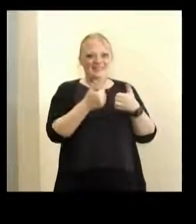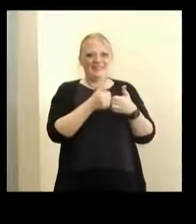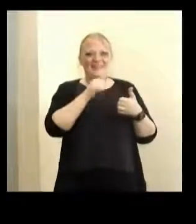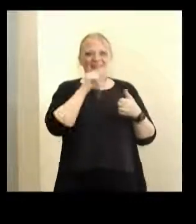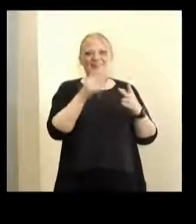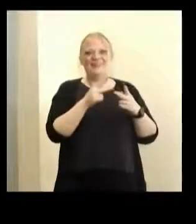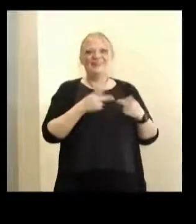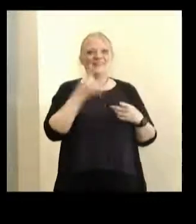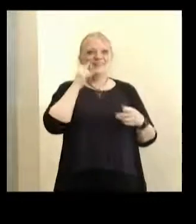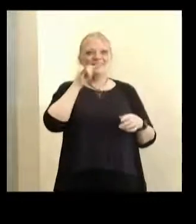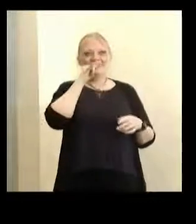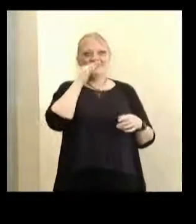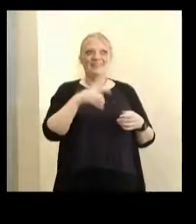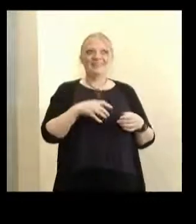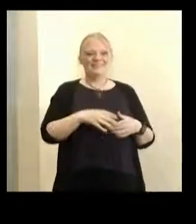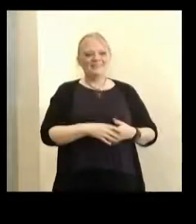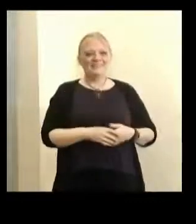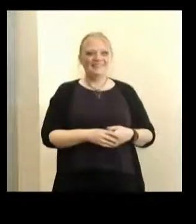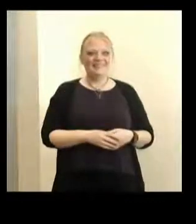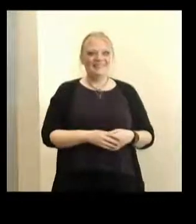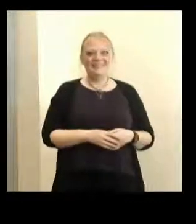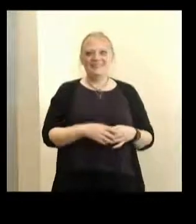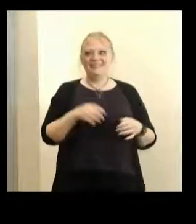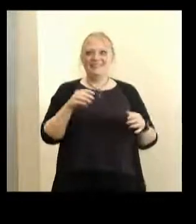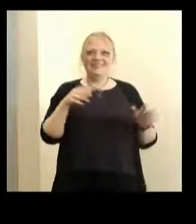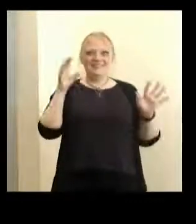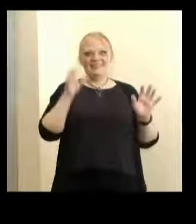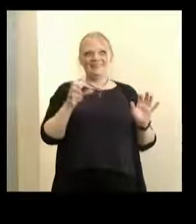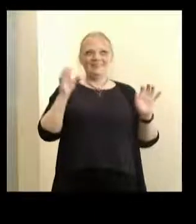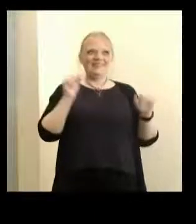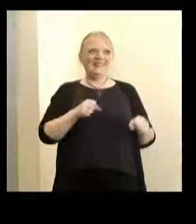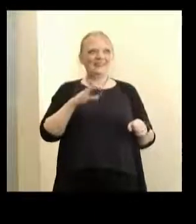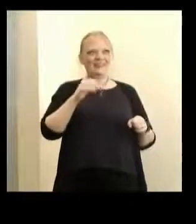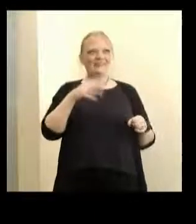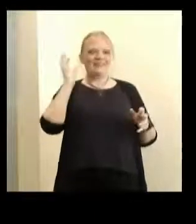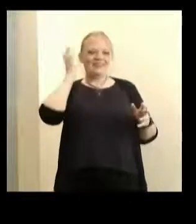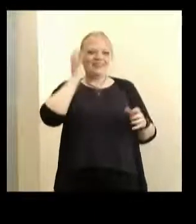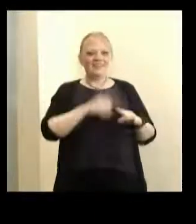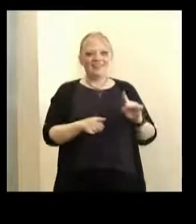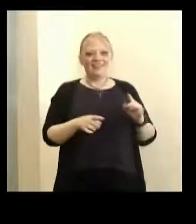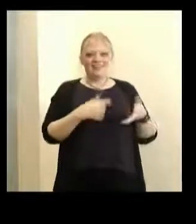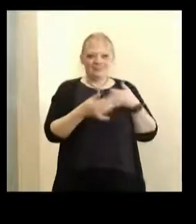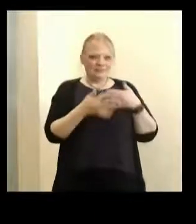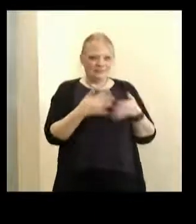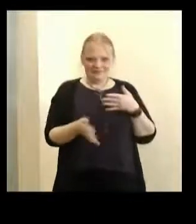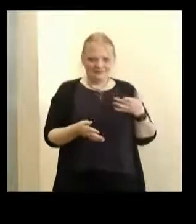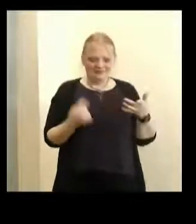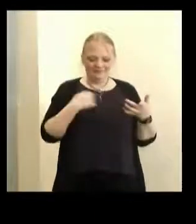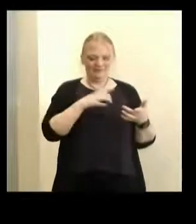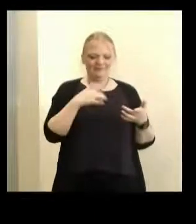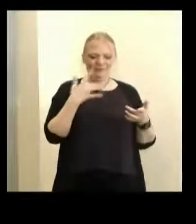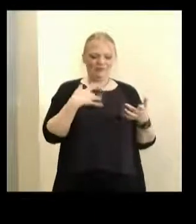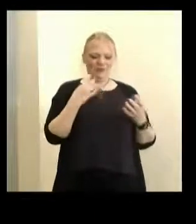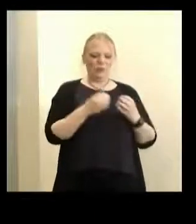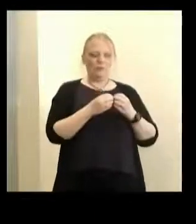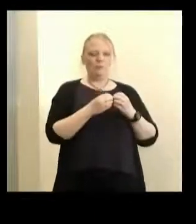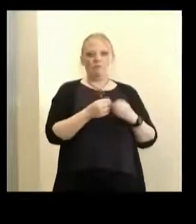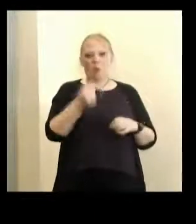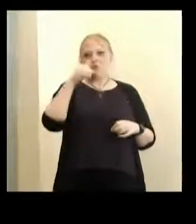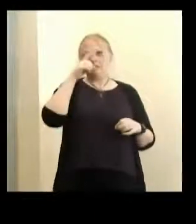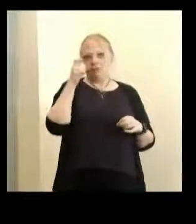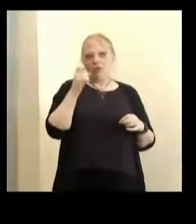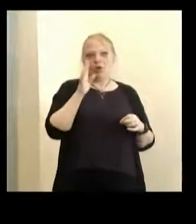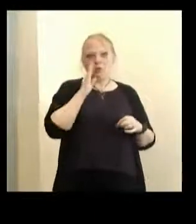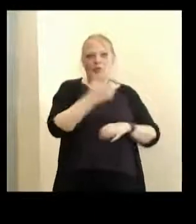kid. It can be a little raucous there. But regardless, we feel that most of the summer we're going to be